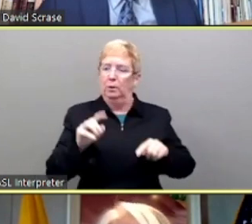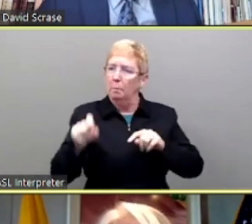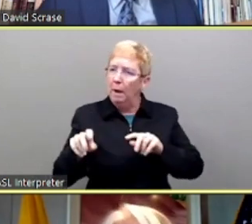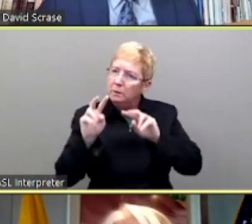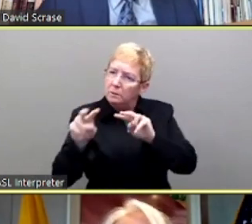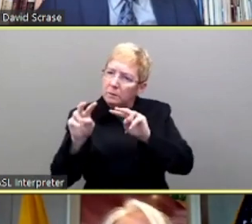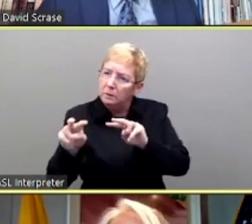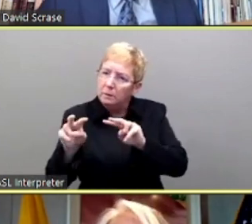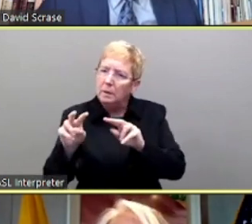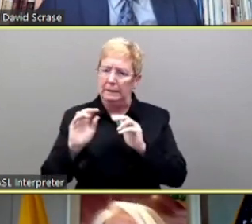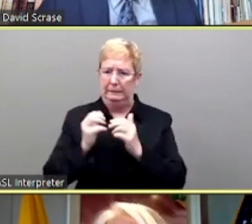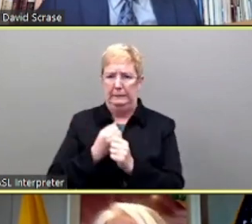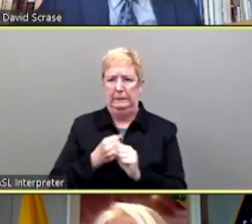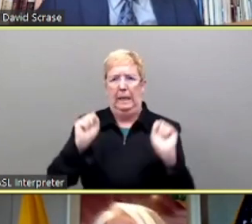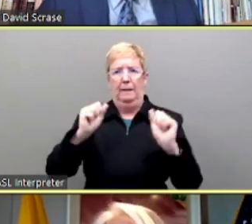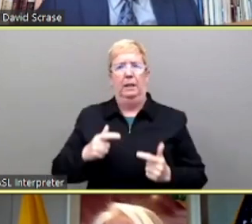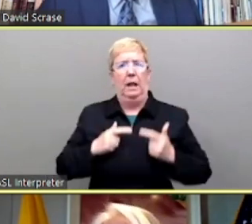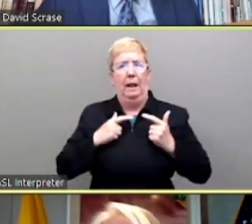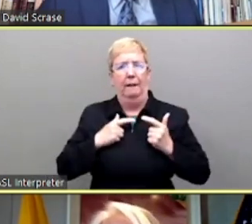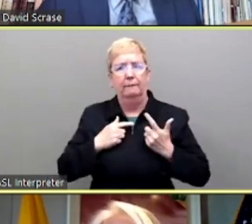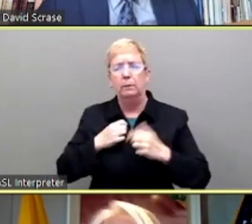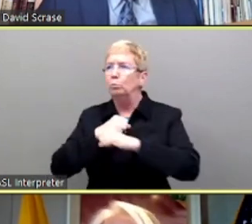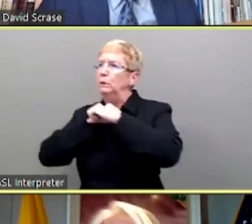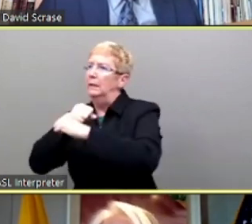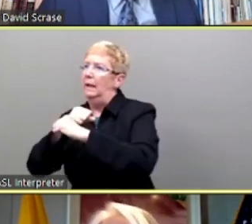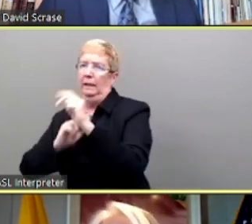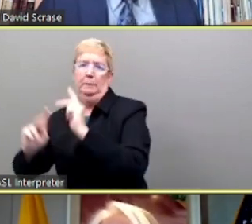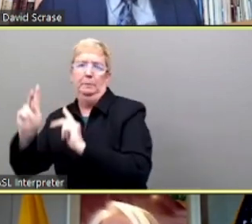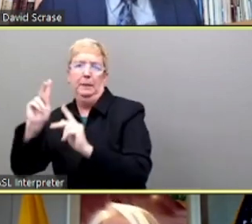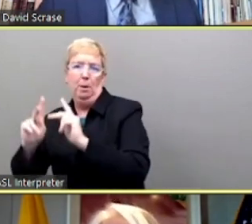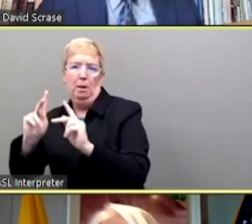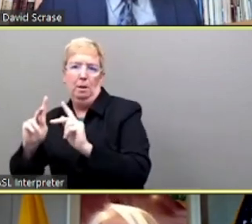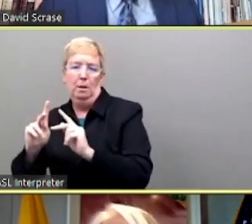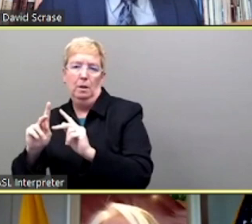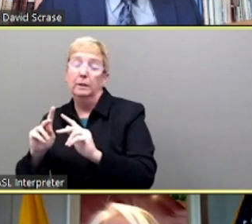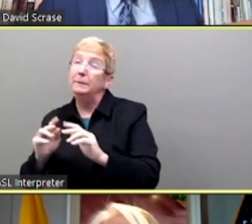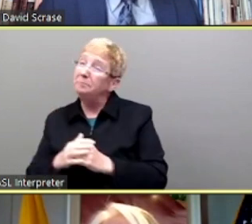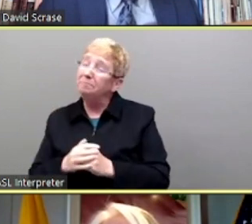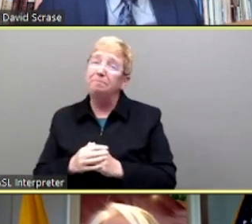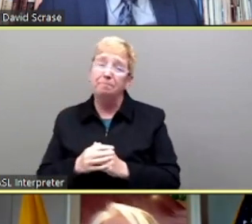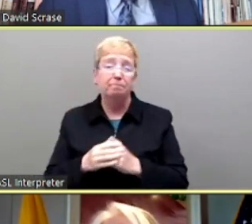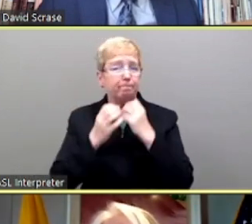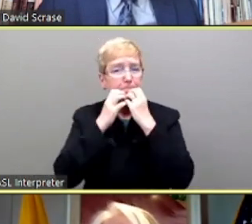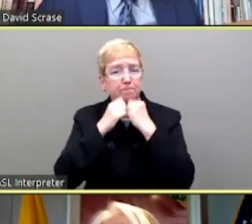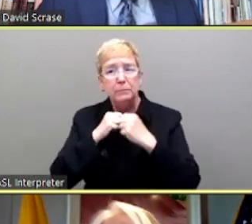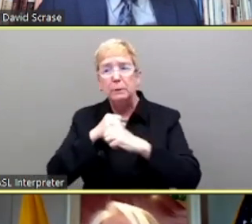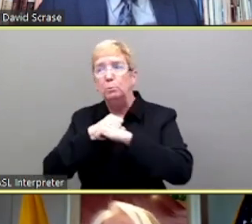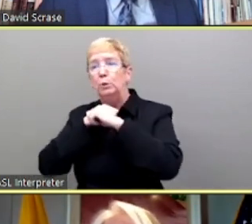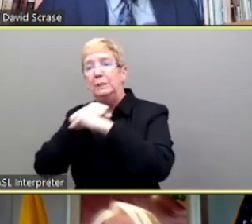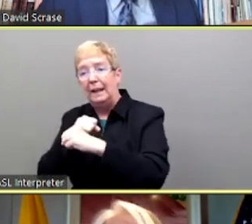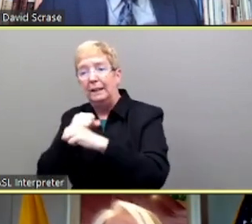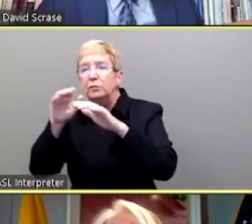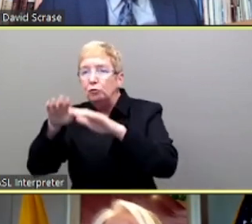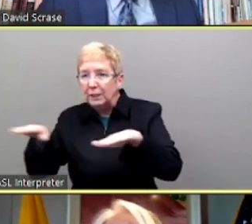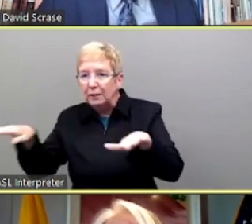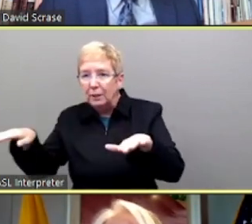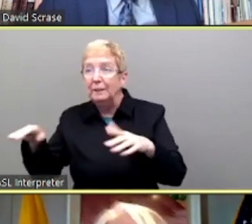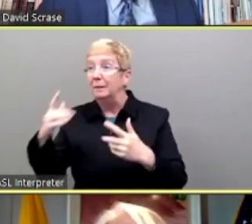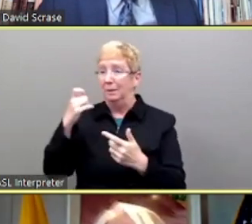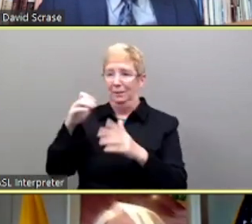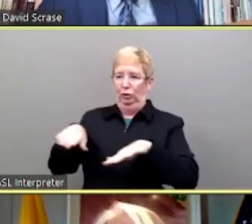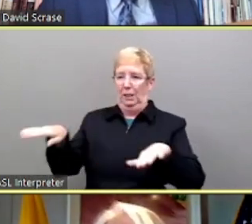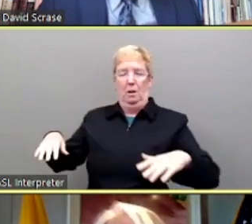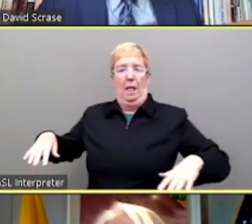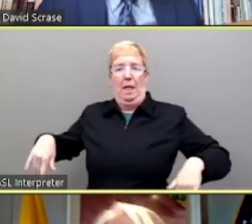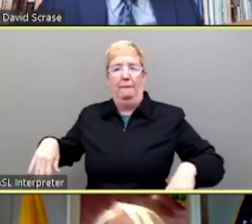lives, protecting New Mexicans, particularly today, protecting children who are not yet eligible